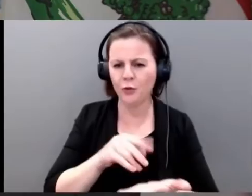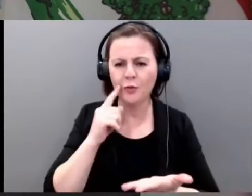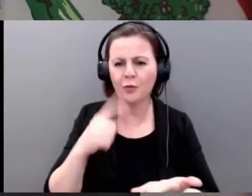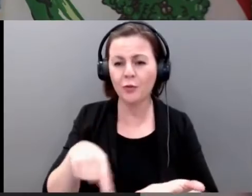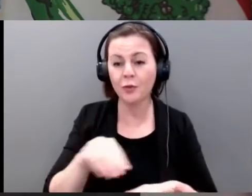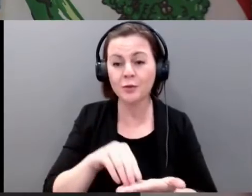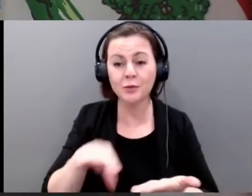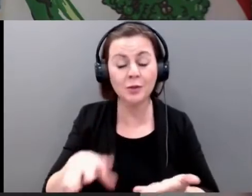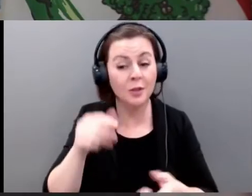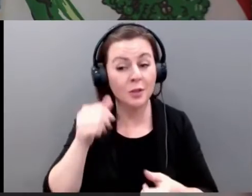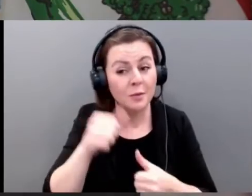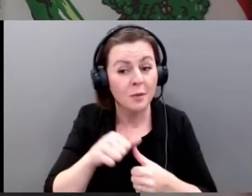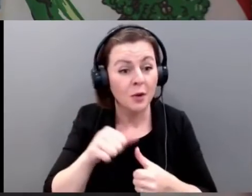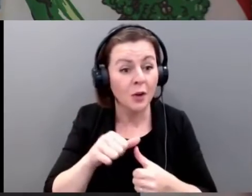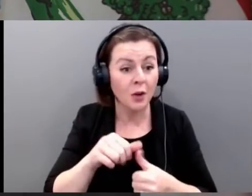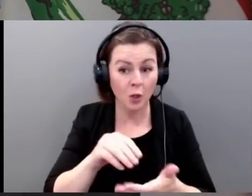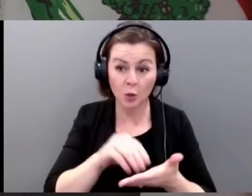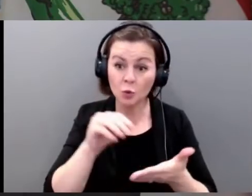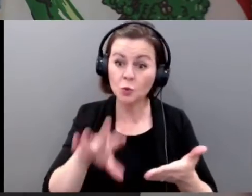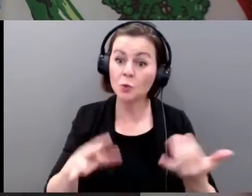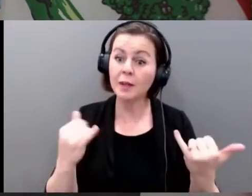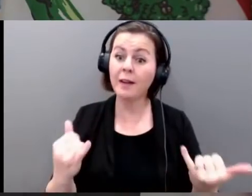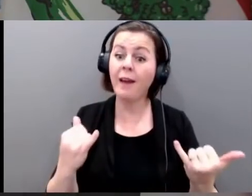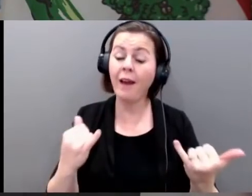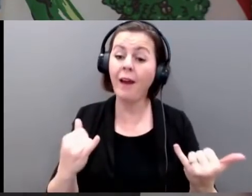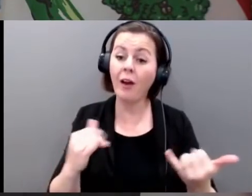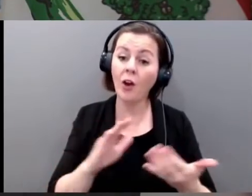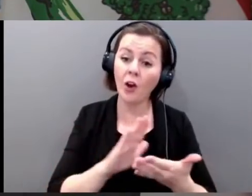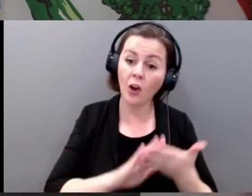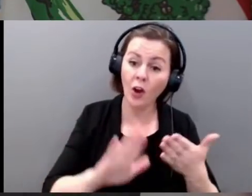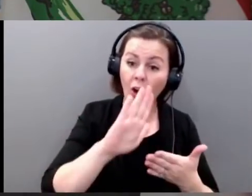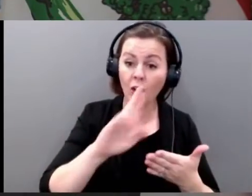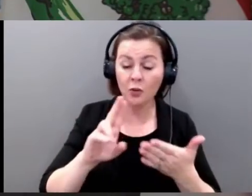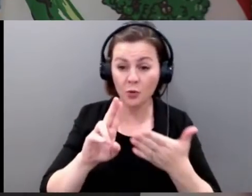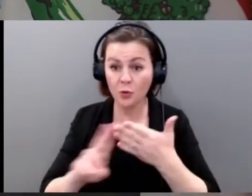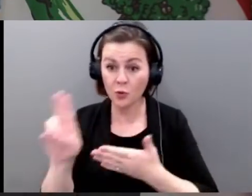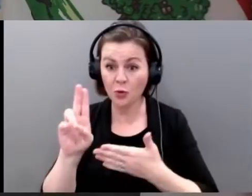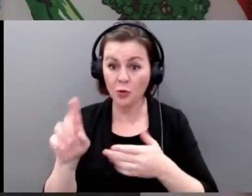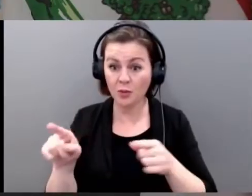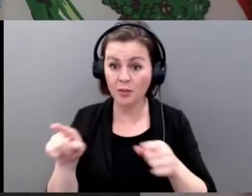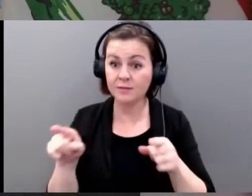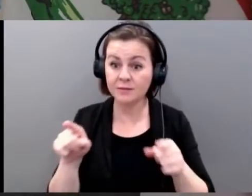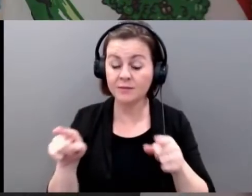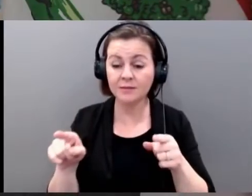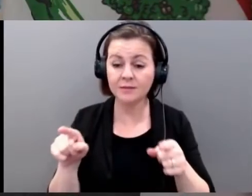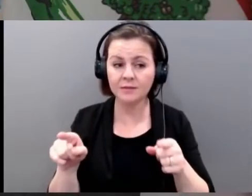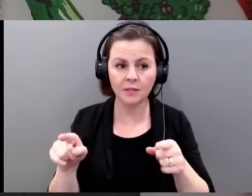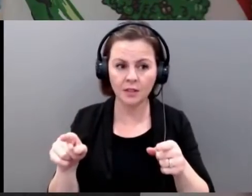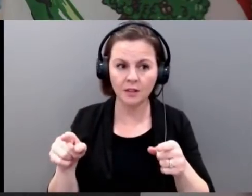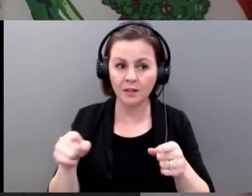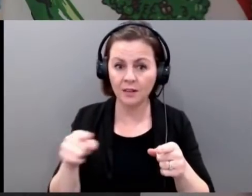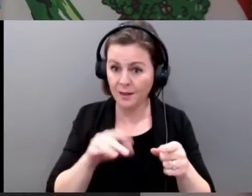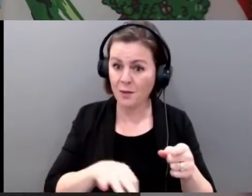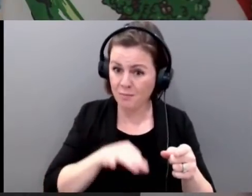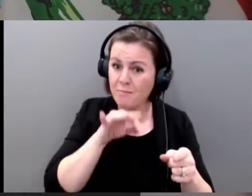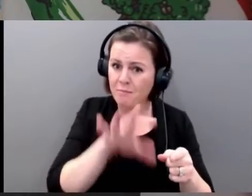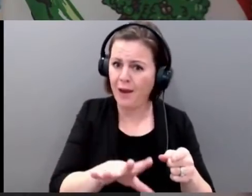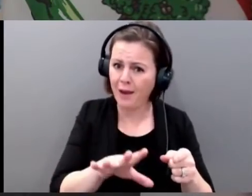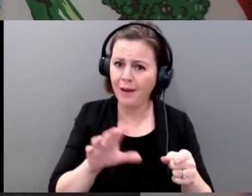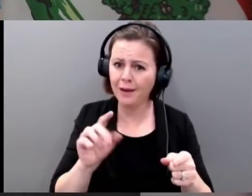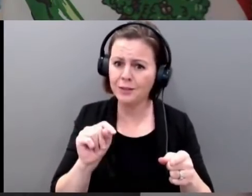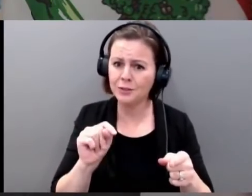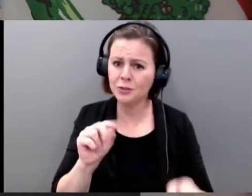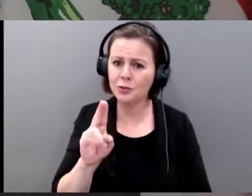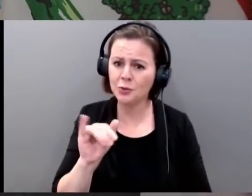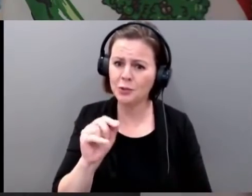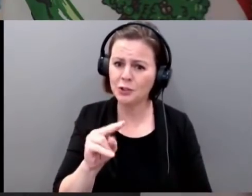to remember that the students who are enrolled in both of these post-secondary institutions have not only paid good money to do this, but they're